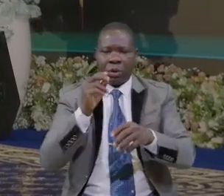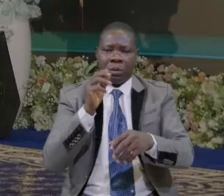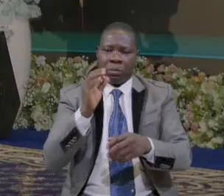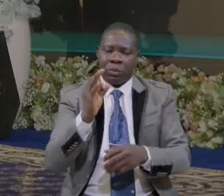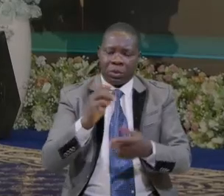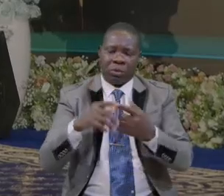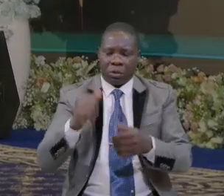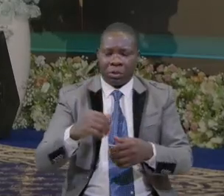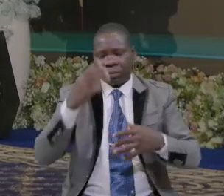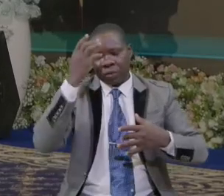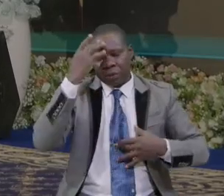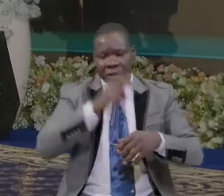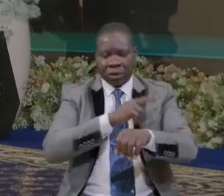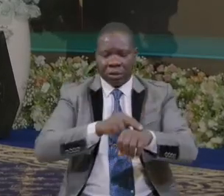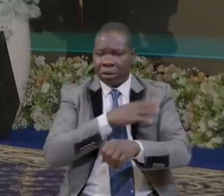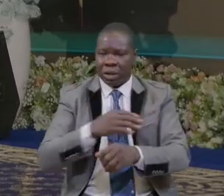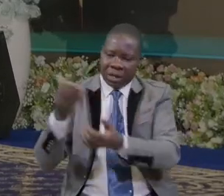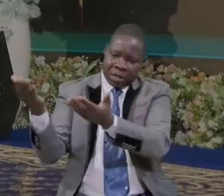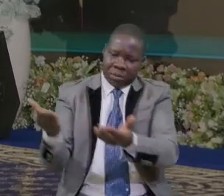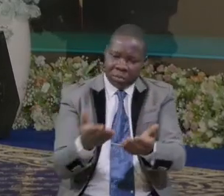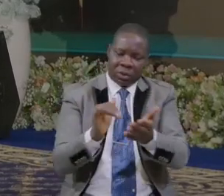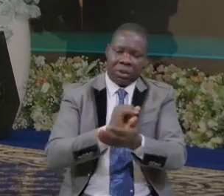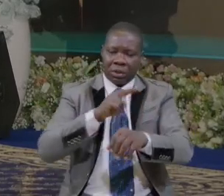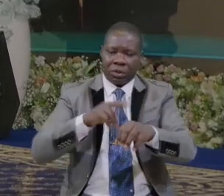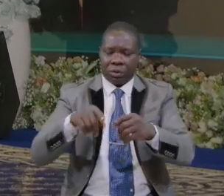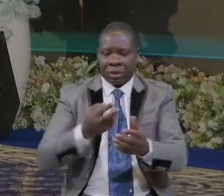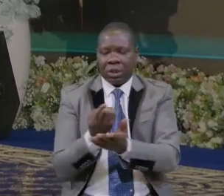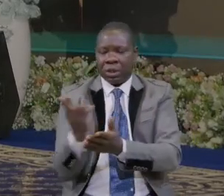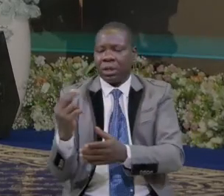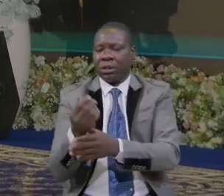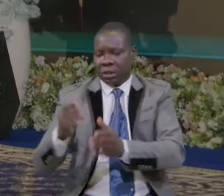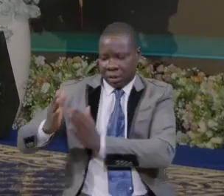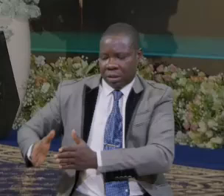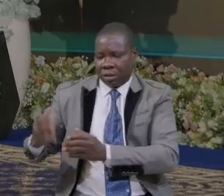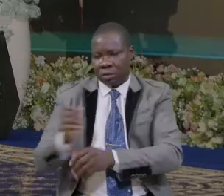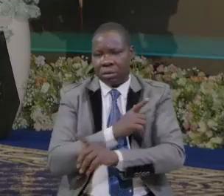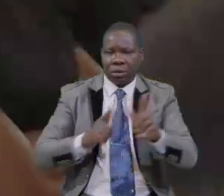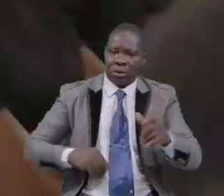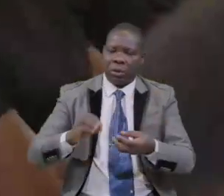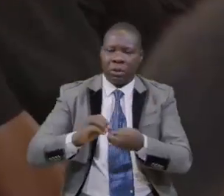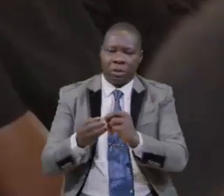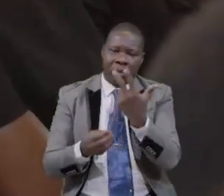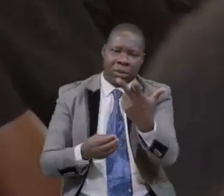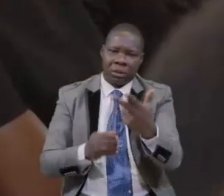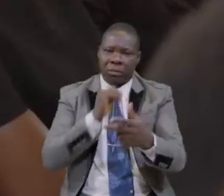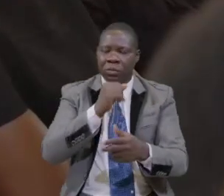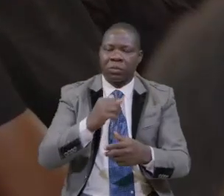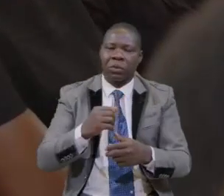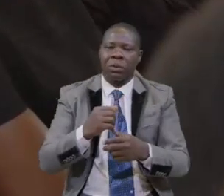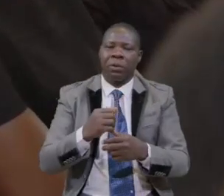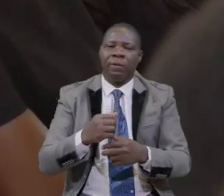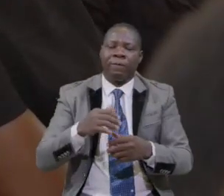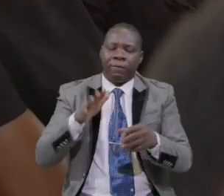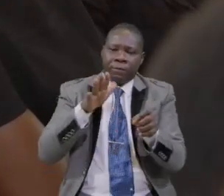right side of the Lord. Number three is consumed, impacted messenger. A messenger